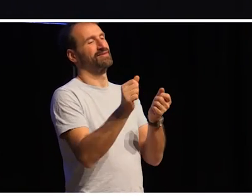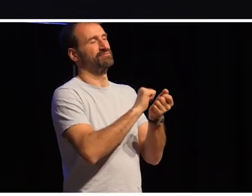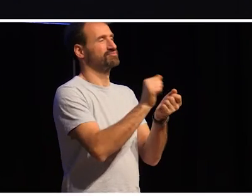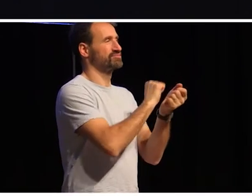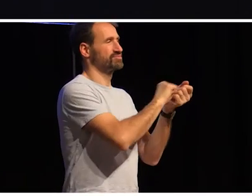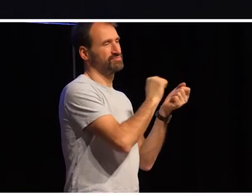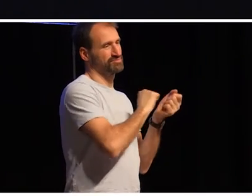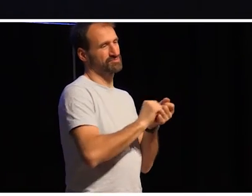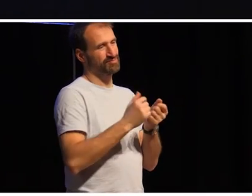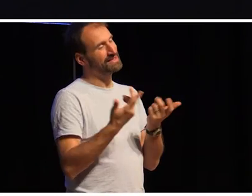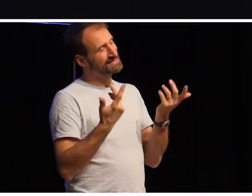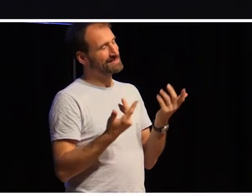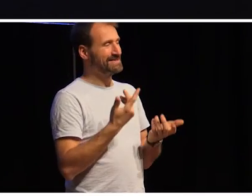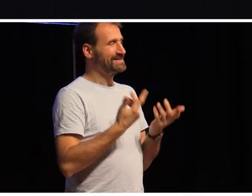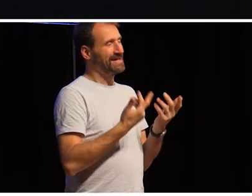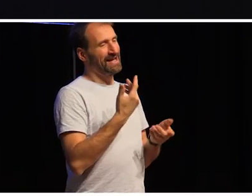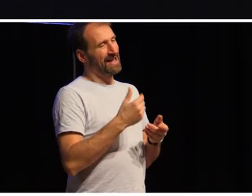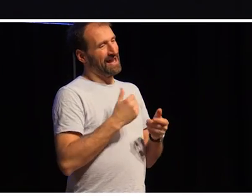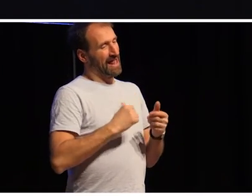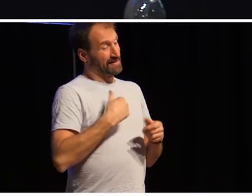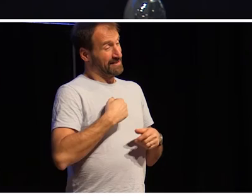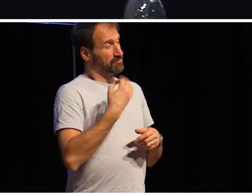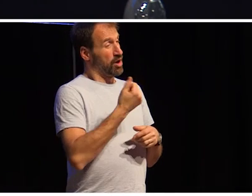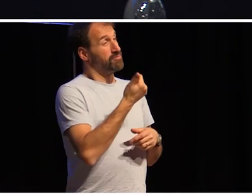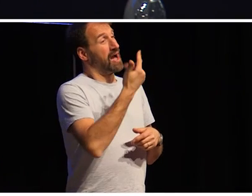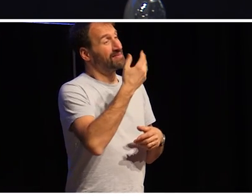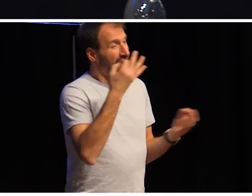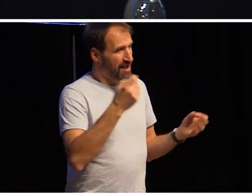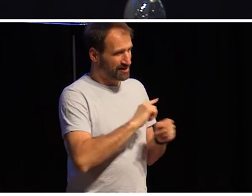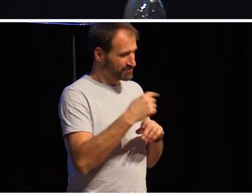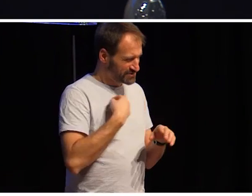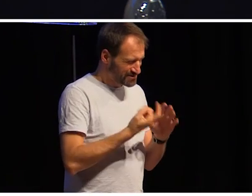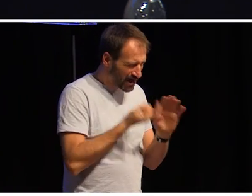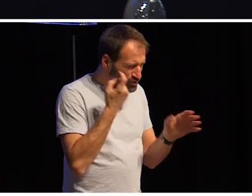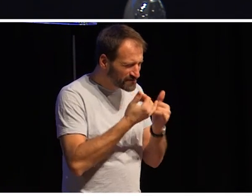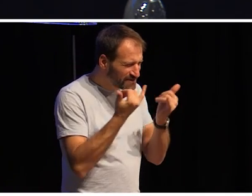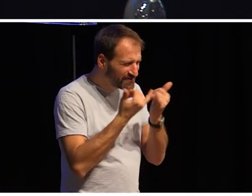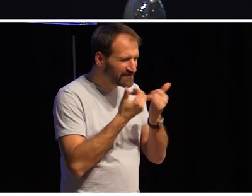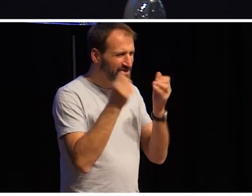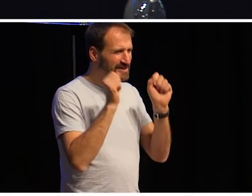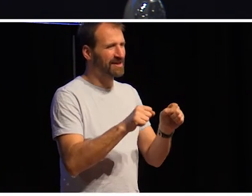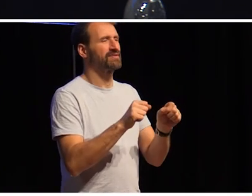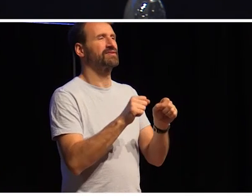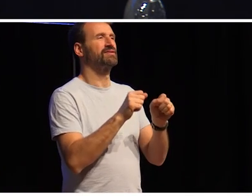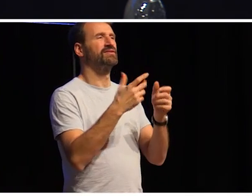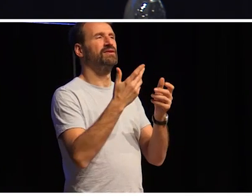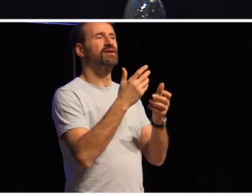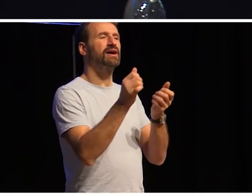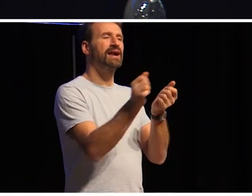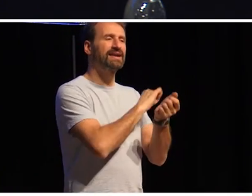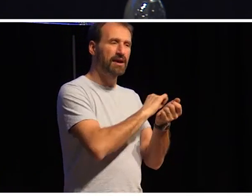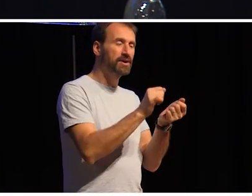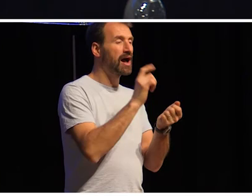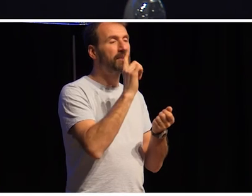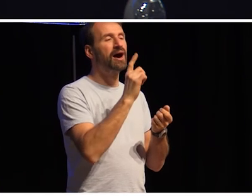So the other thing is, how can I write a C++ class and use it from JavaScript? Here is a little